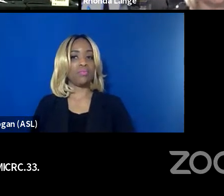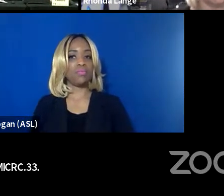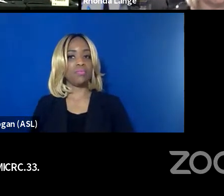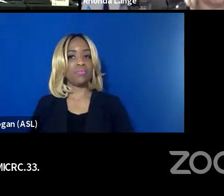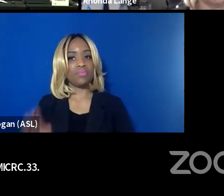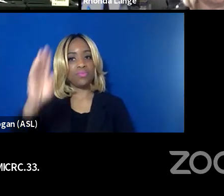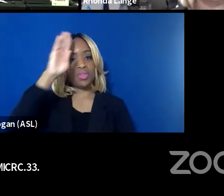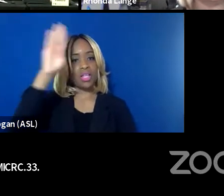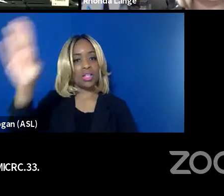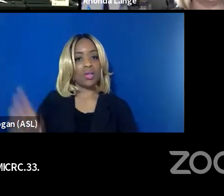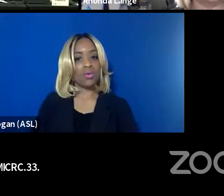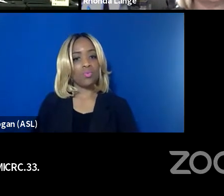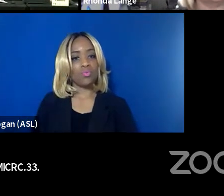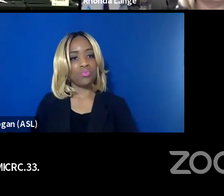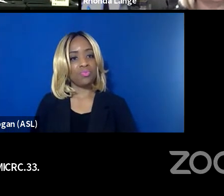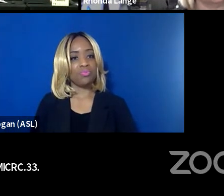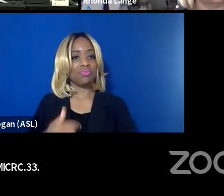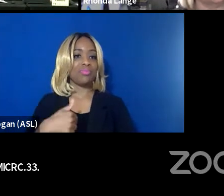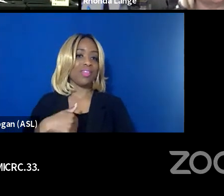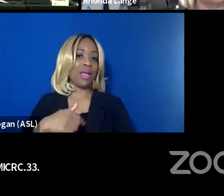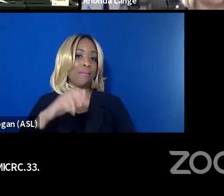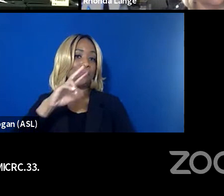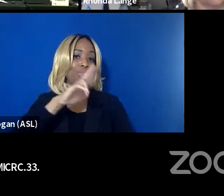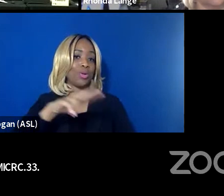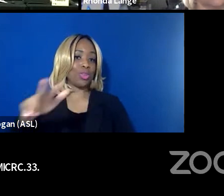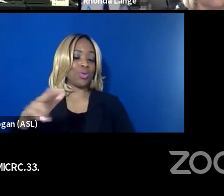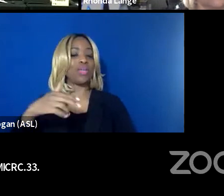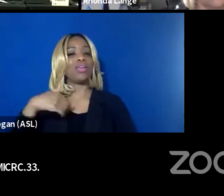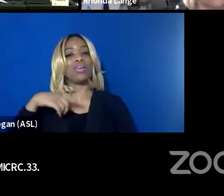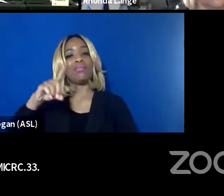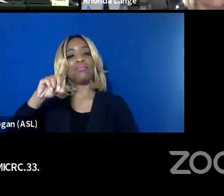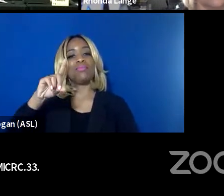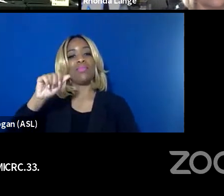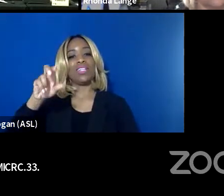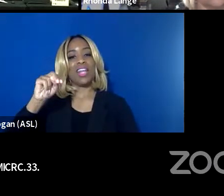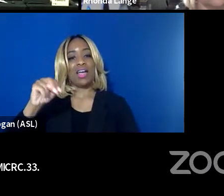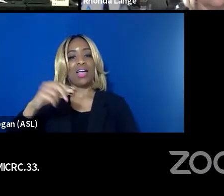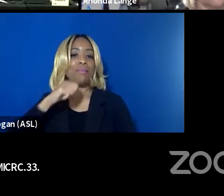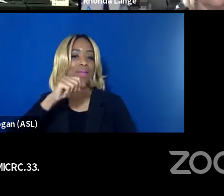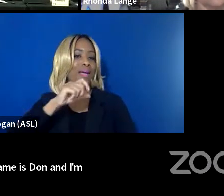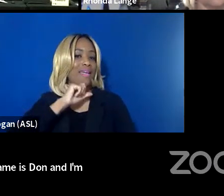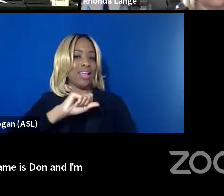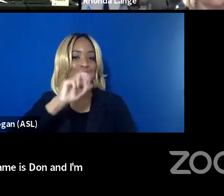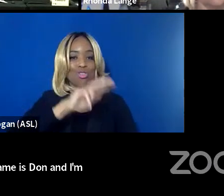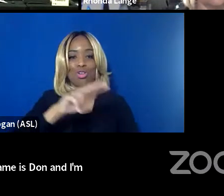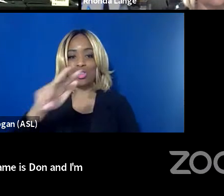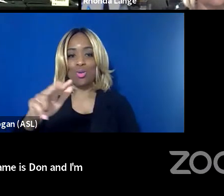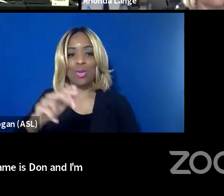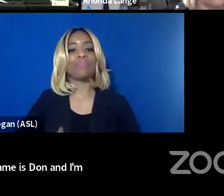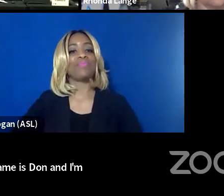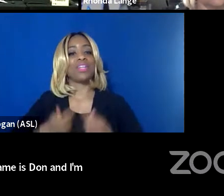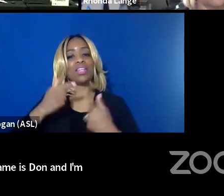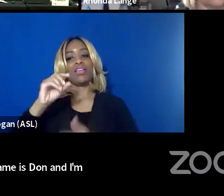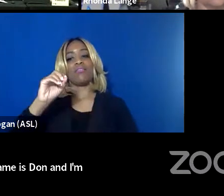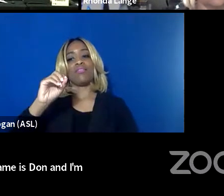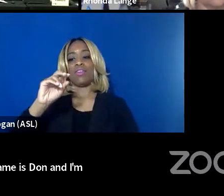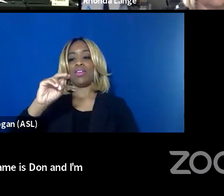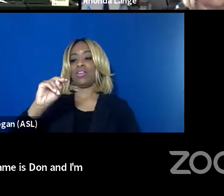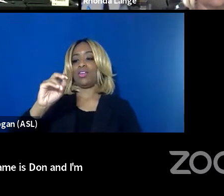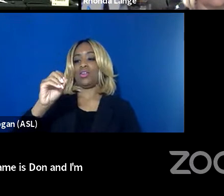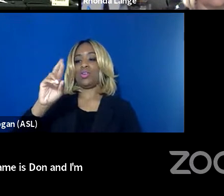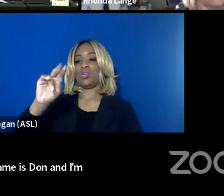33. Hi. Besides being 33, my name is Don Munsky, and I'm not 33 in age. I live in Norton Shores.